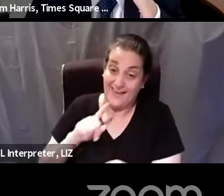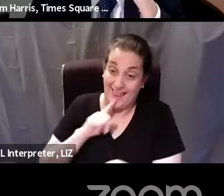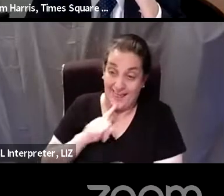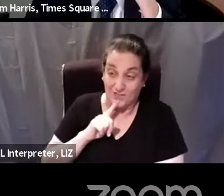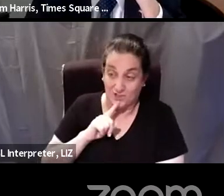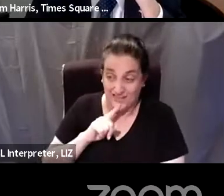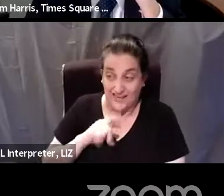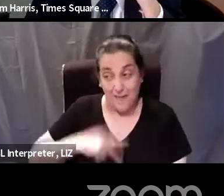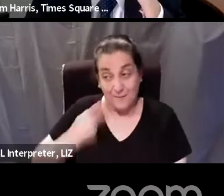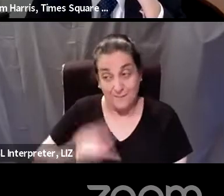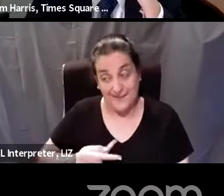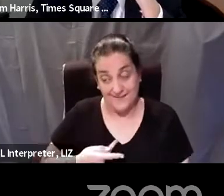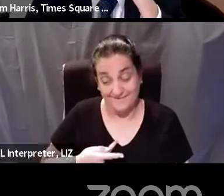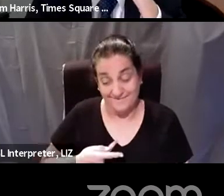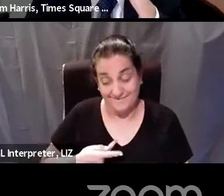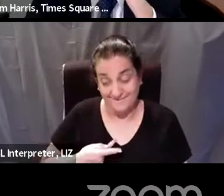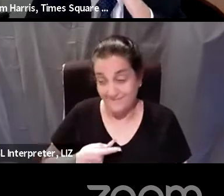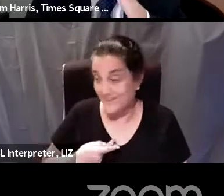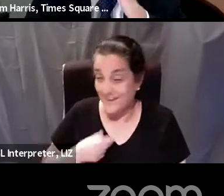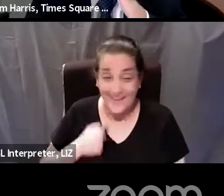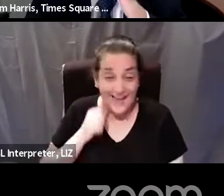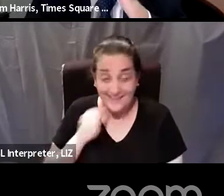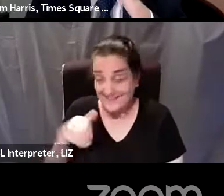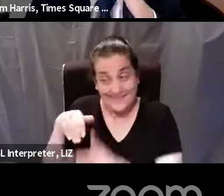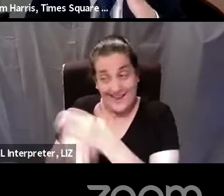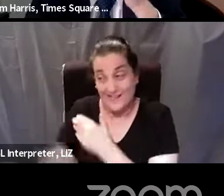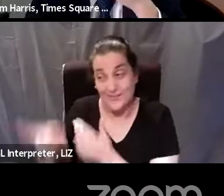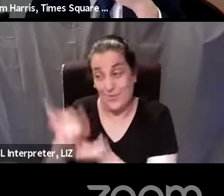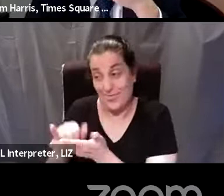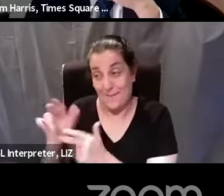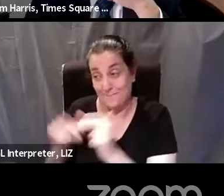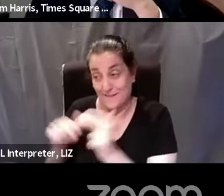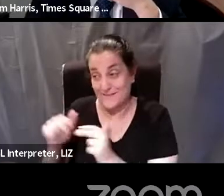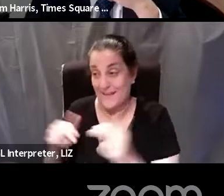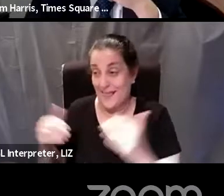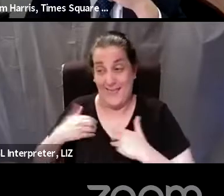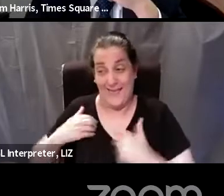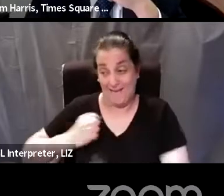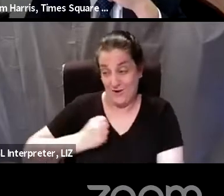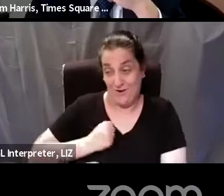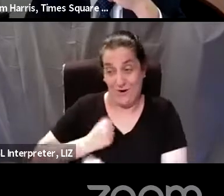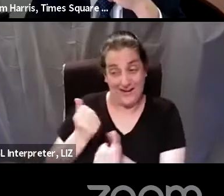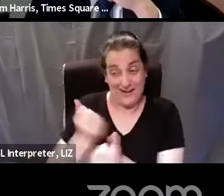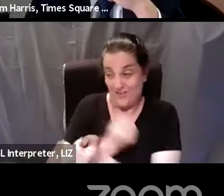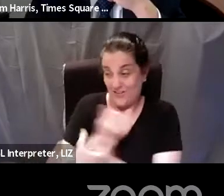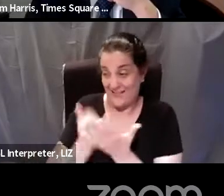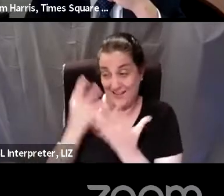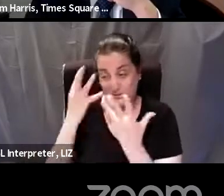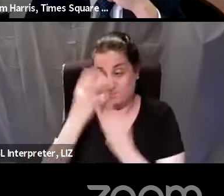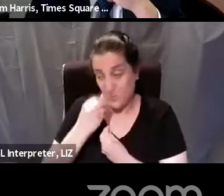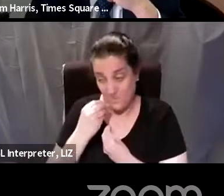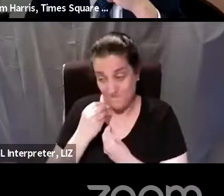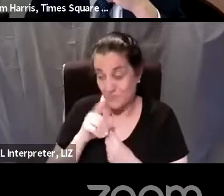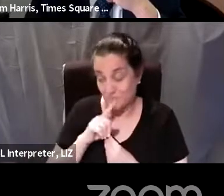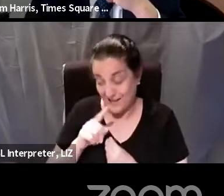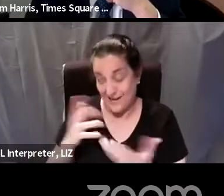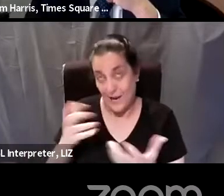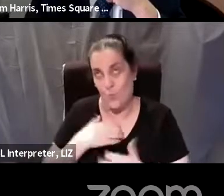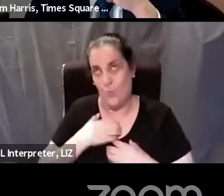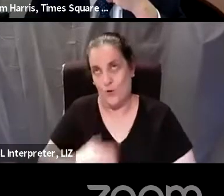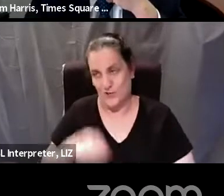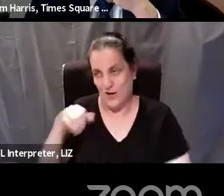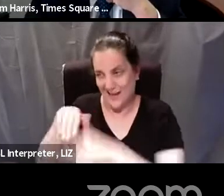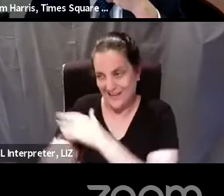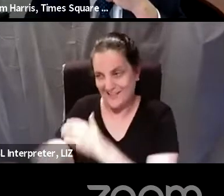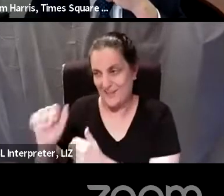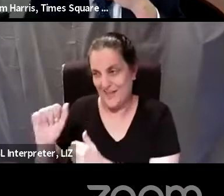upset that I didn't get into that building. They have a garden and all this other beautiful stuff. But when